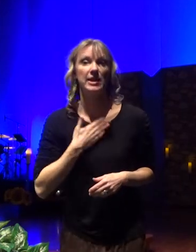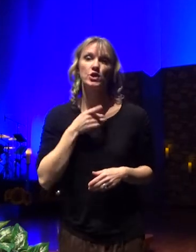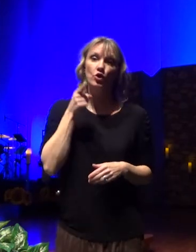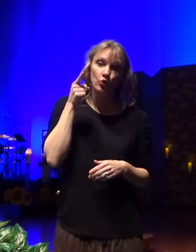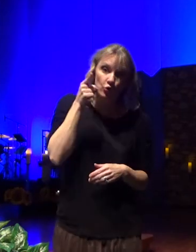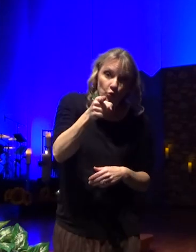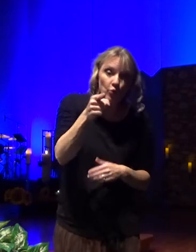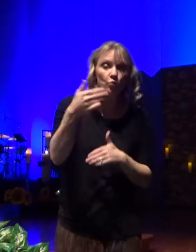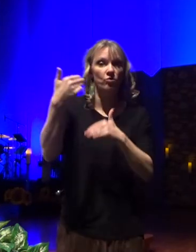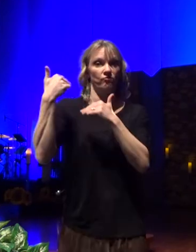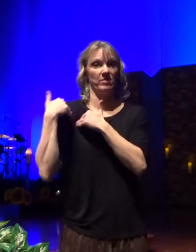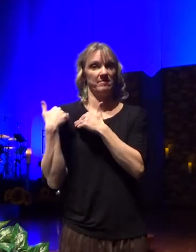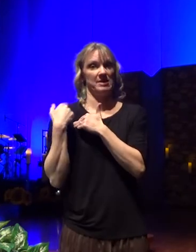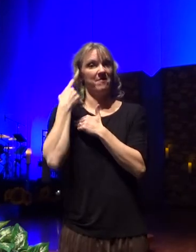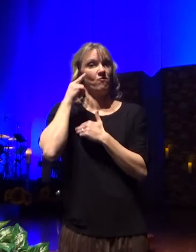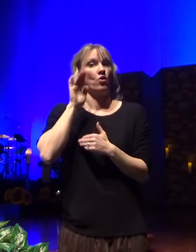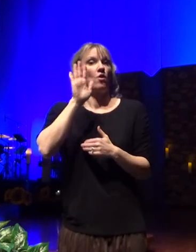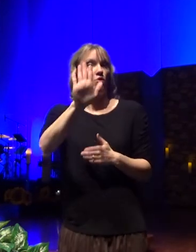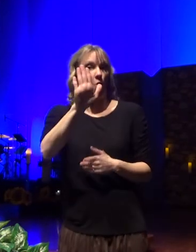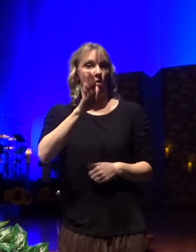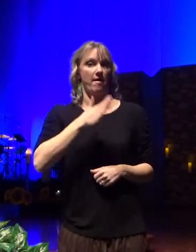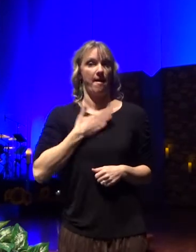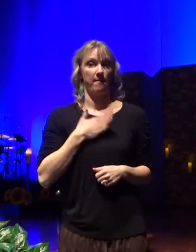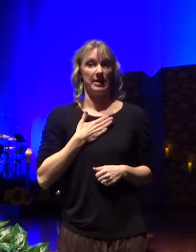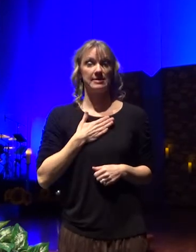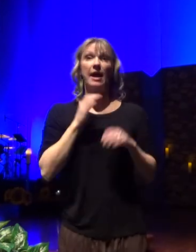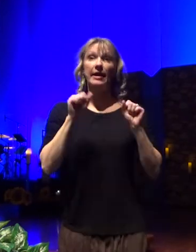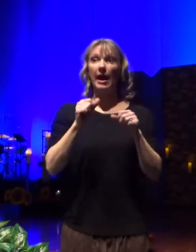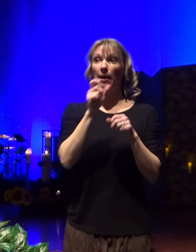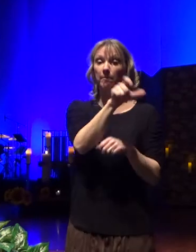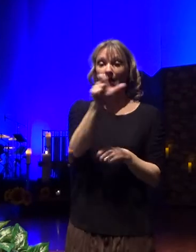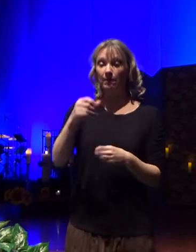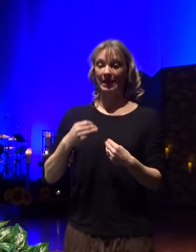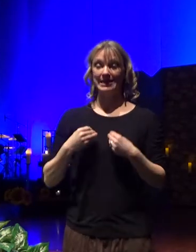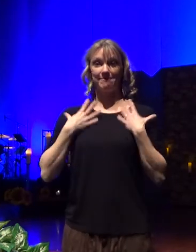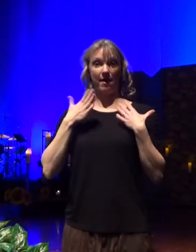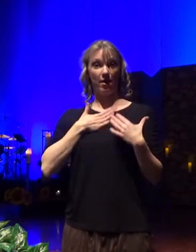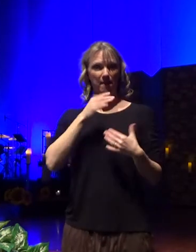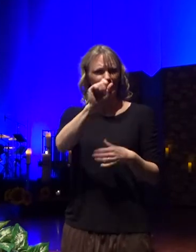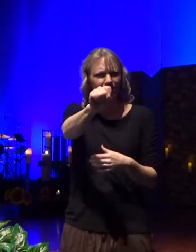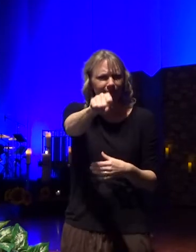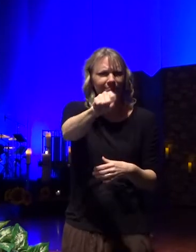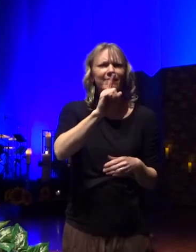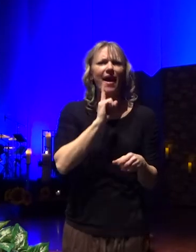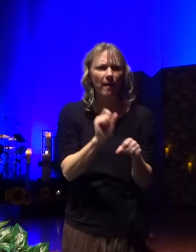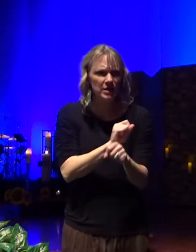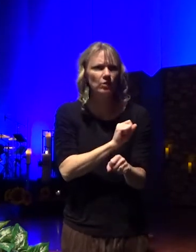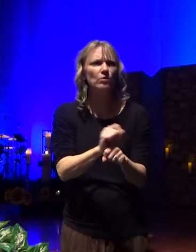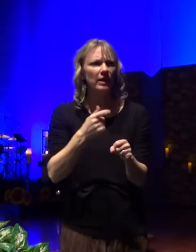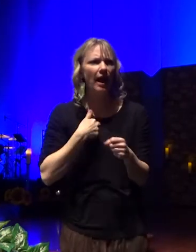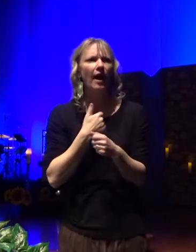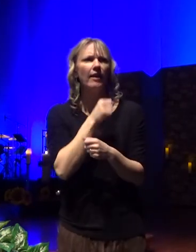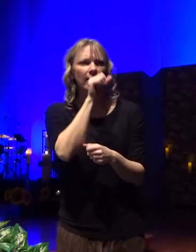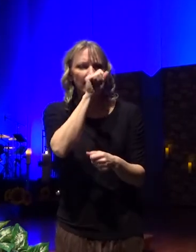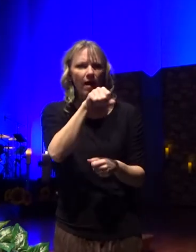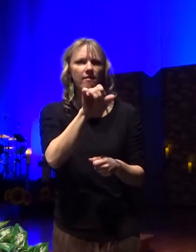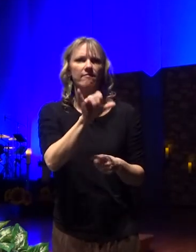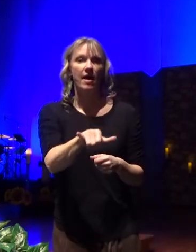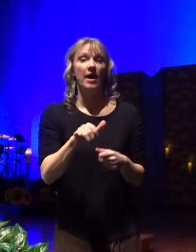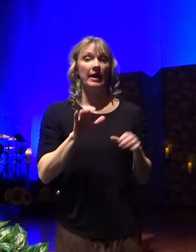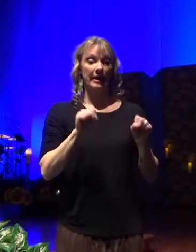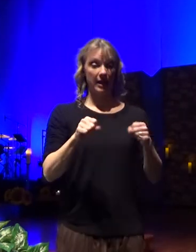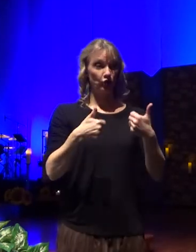You are responsible for your own happiness. Can people inspire happiness in you? Absolutely, and I love that.